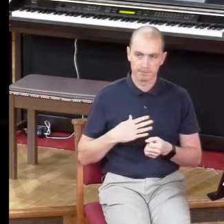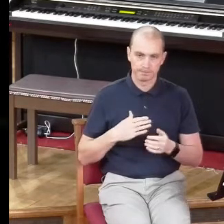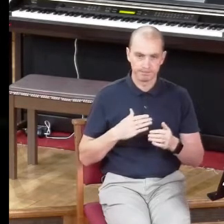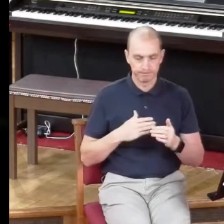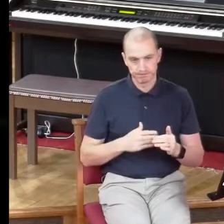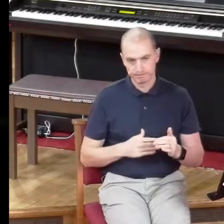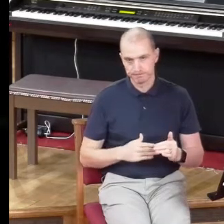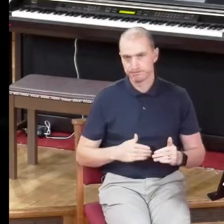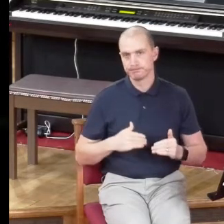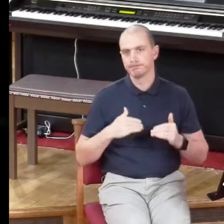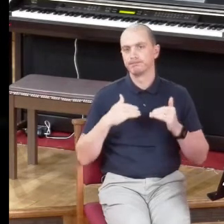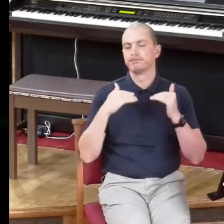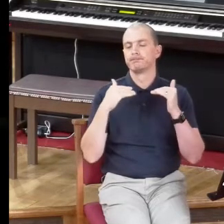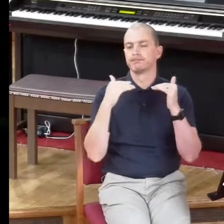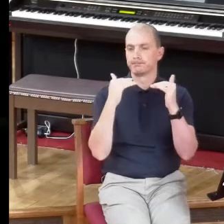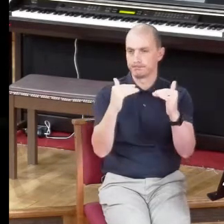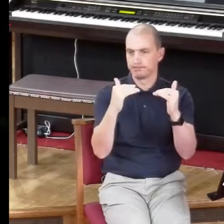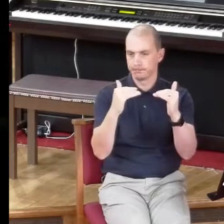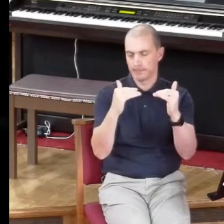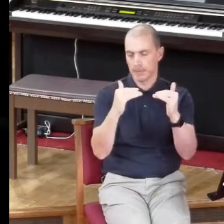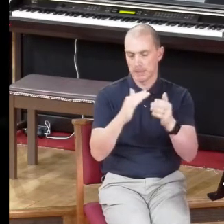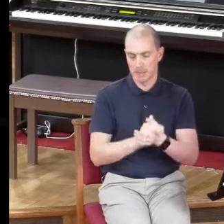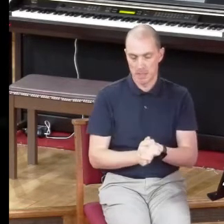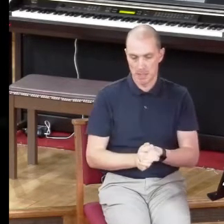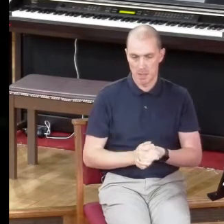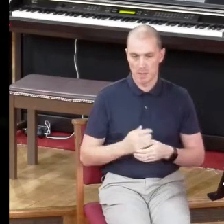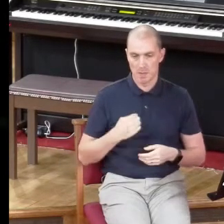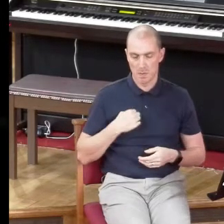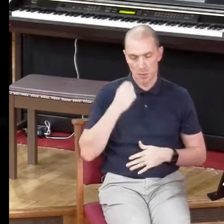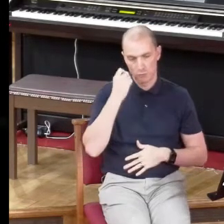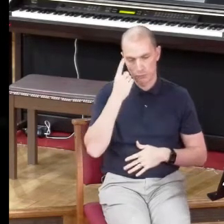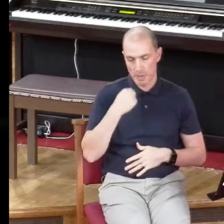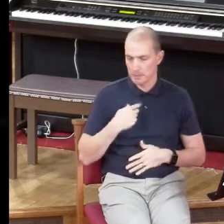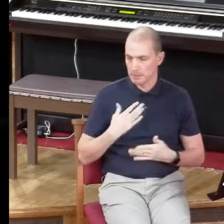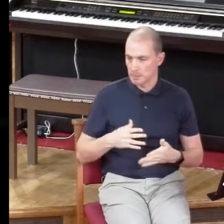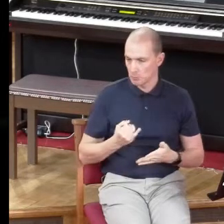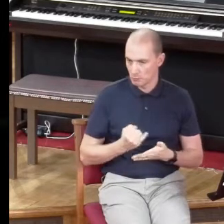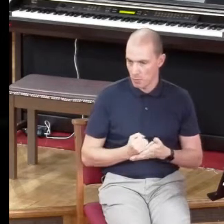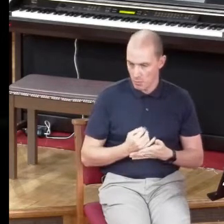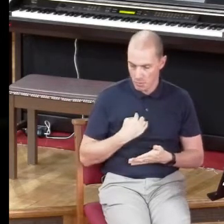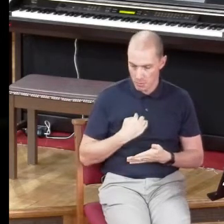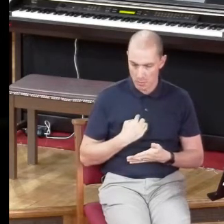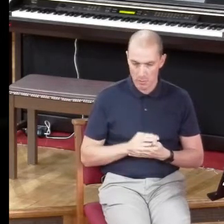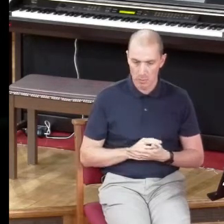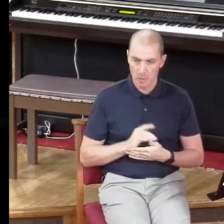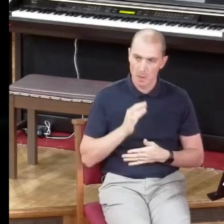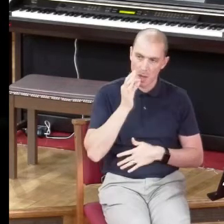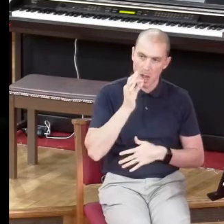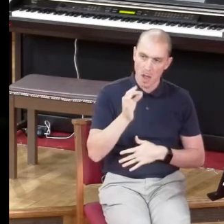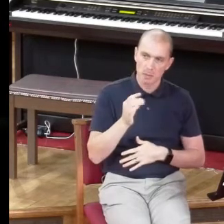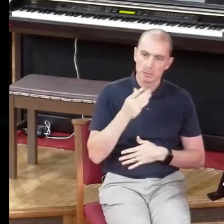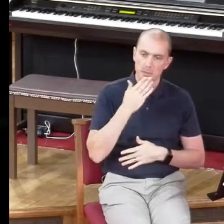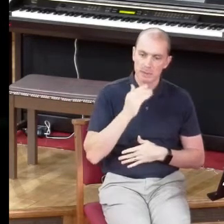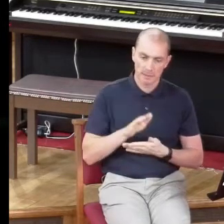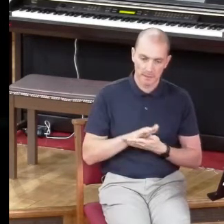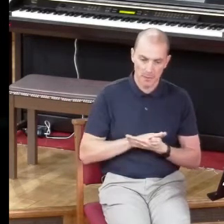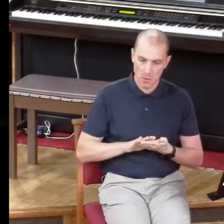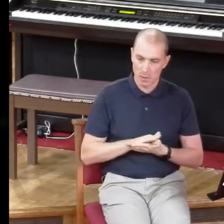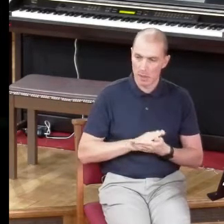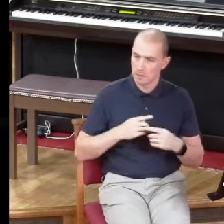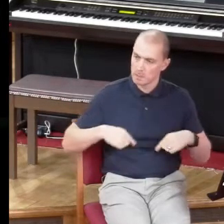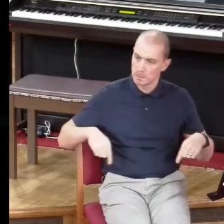thoughts. And we realize how we've gone wrong. And Lord, we ask you to forgive us. But that